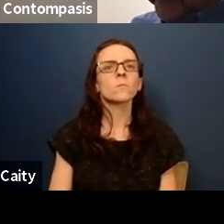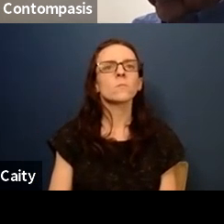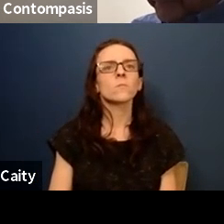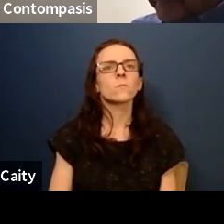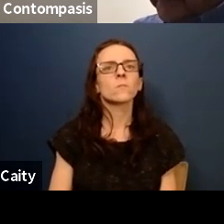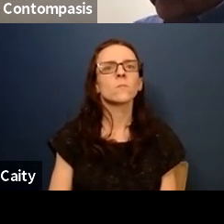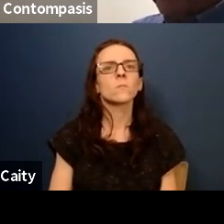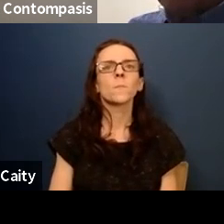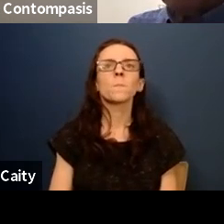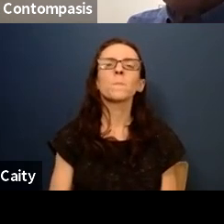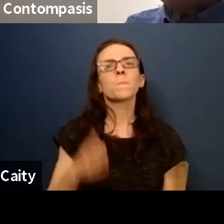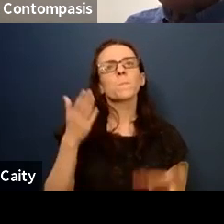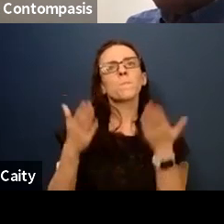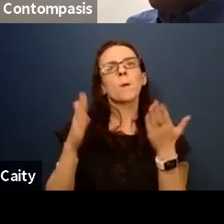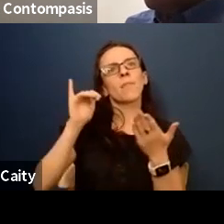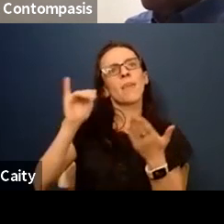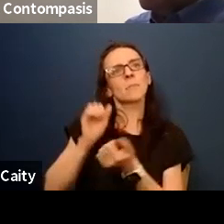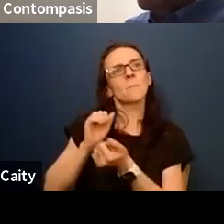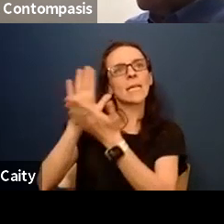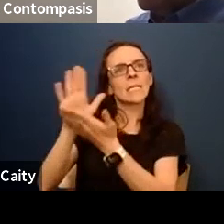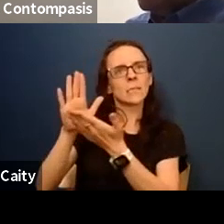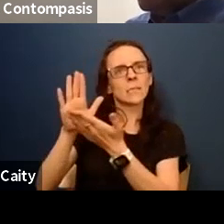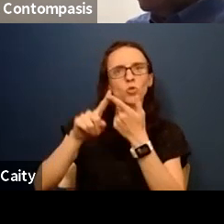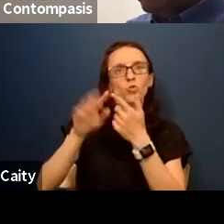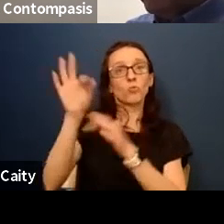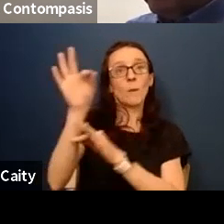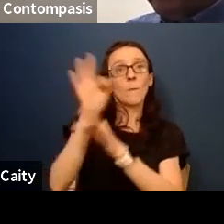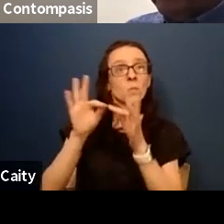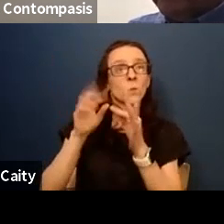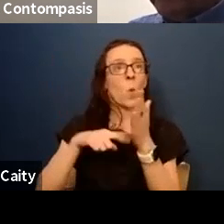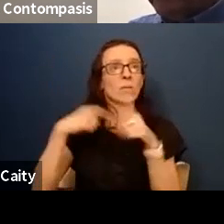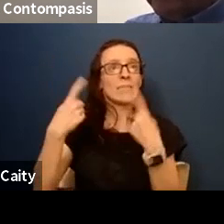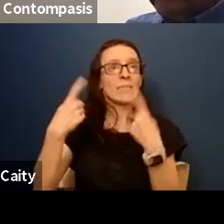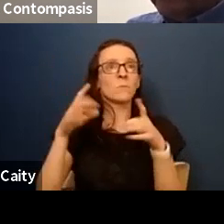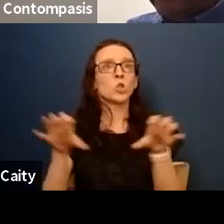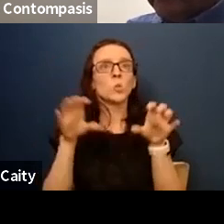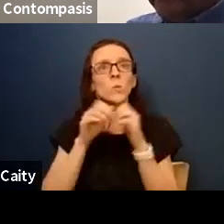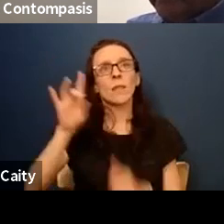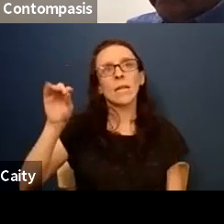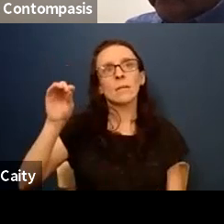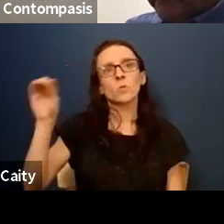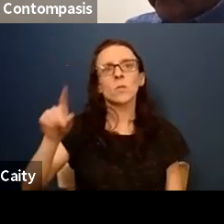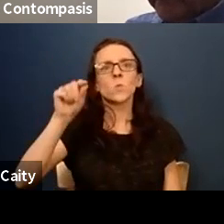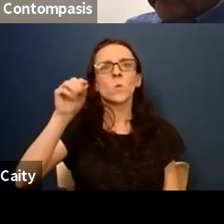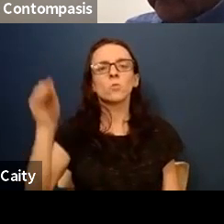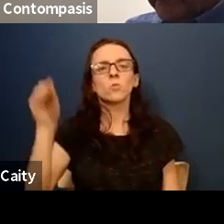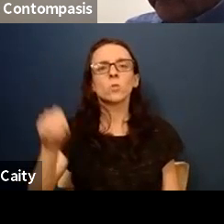perhaps as a mechanism to replace what we were doing with the 80-20. And